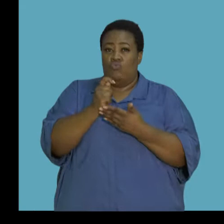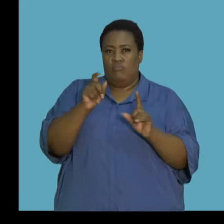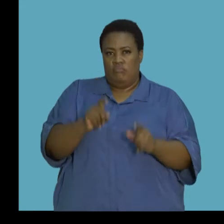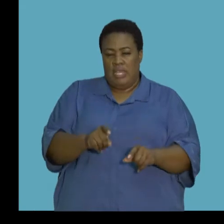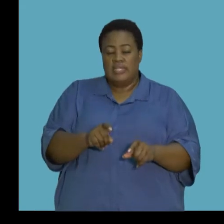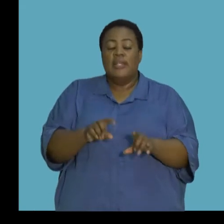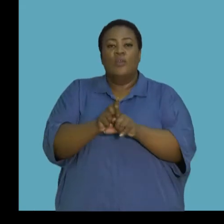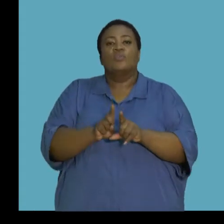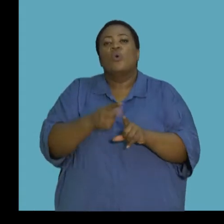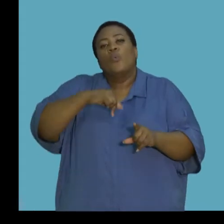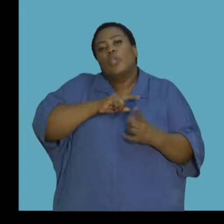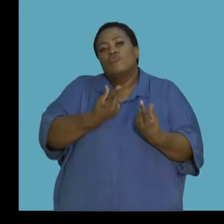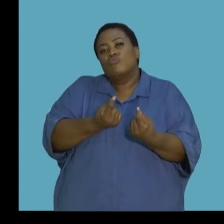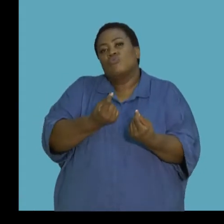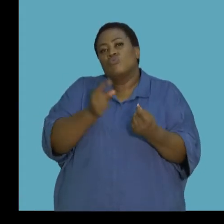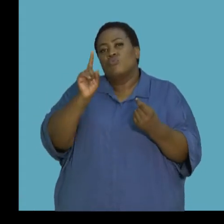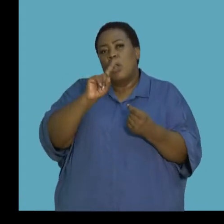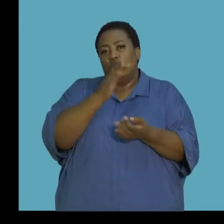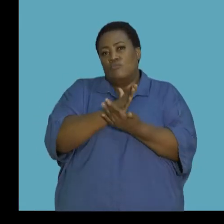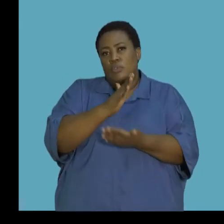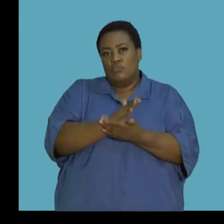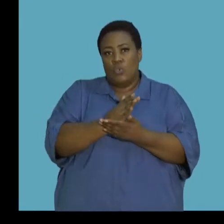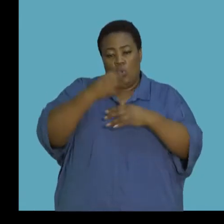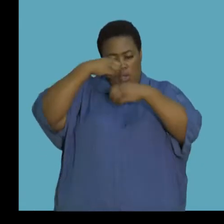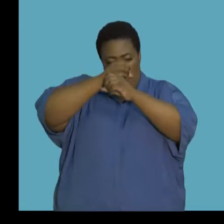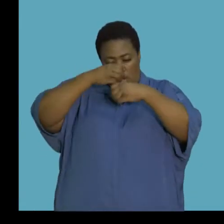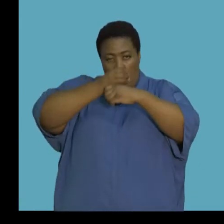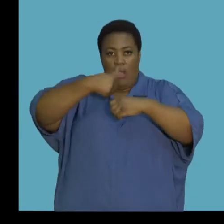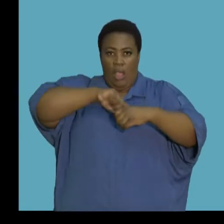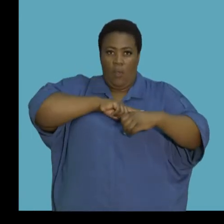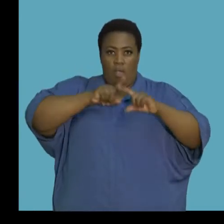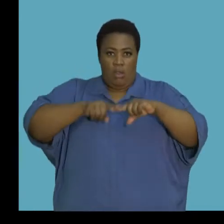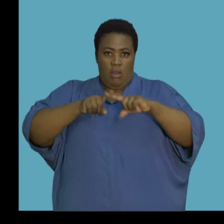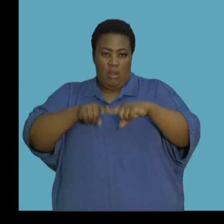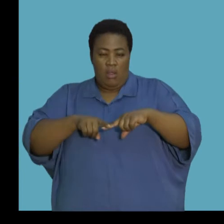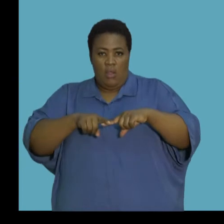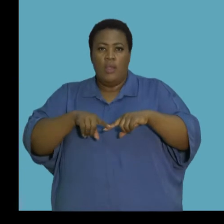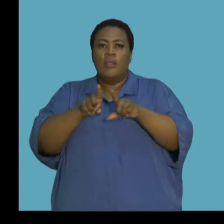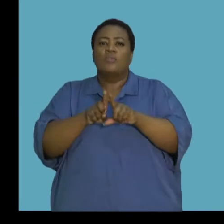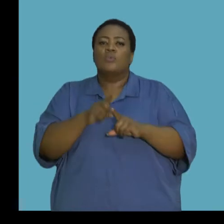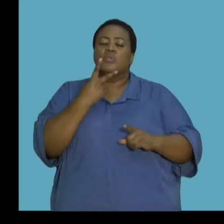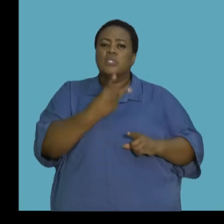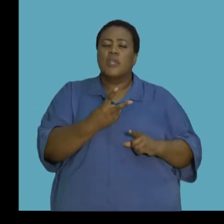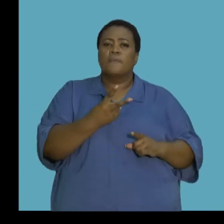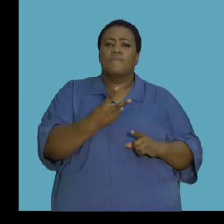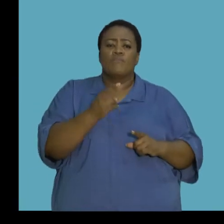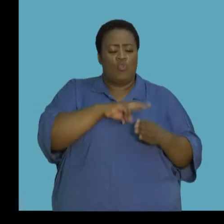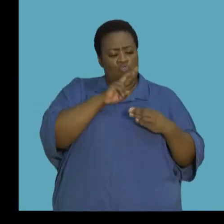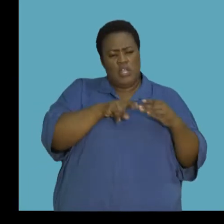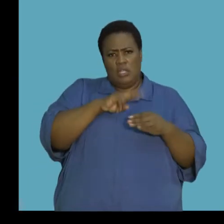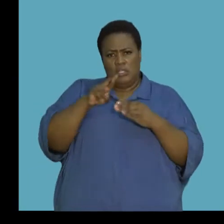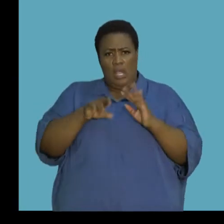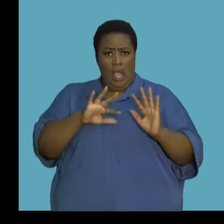accuracy in terms of what did we do that ensured that our experiments were reliable. So we look at accuracy. We look at